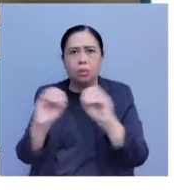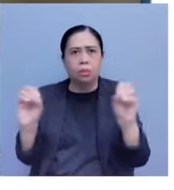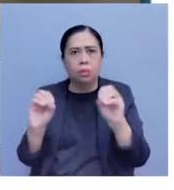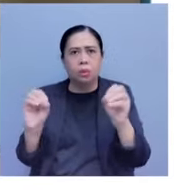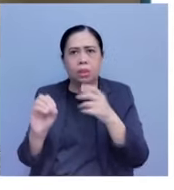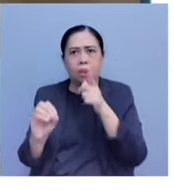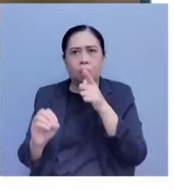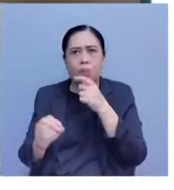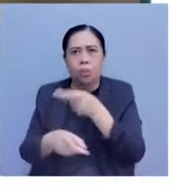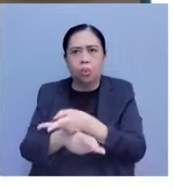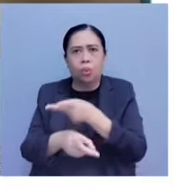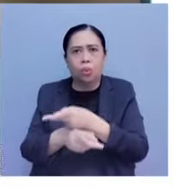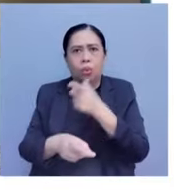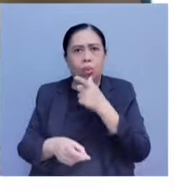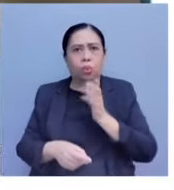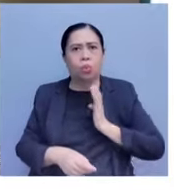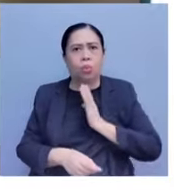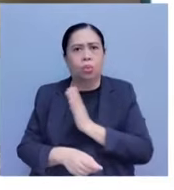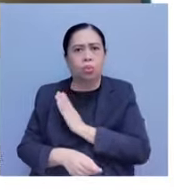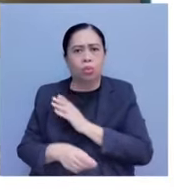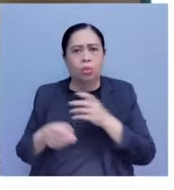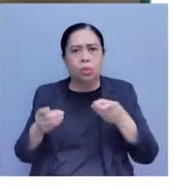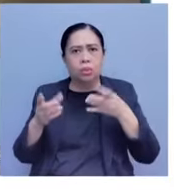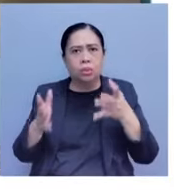even know the board of directors?